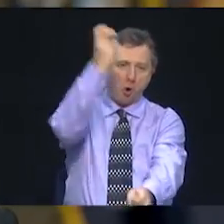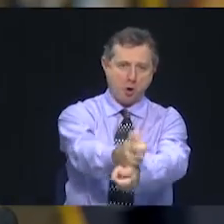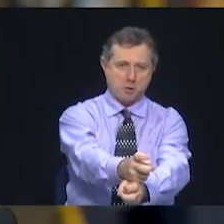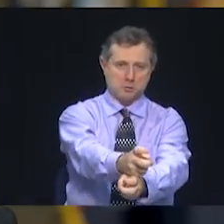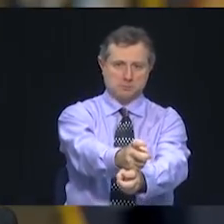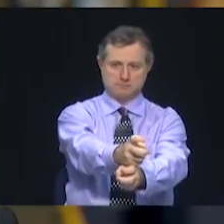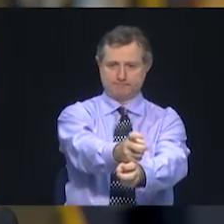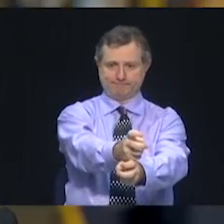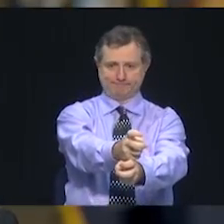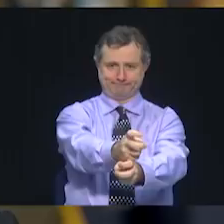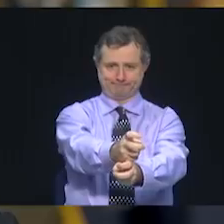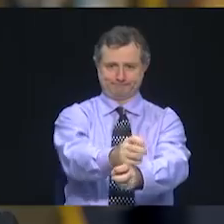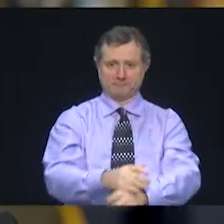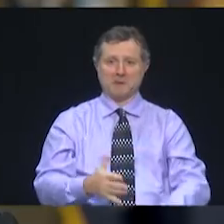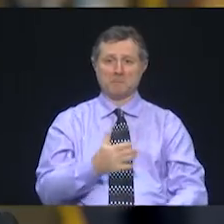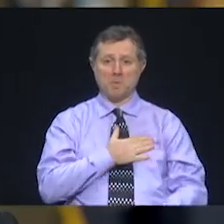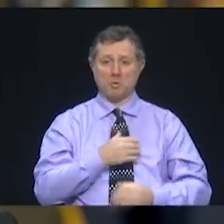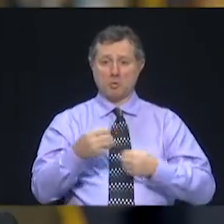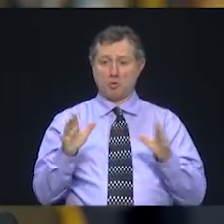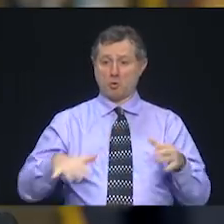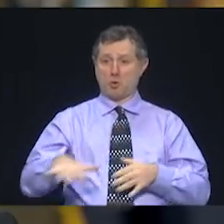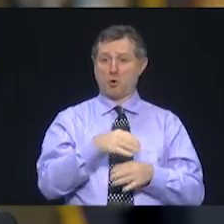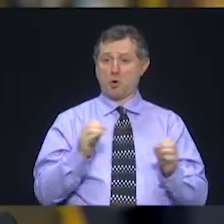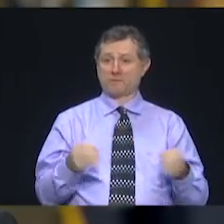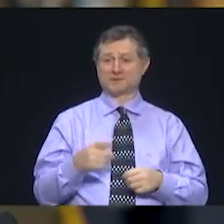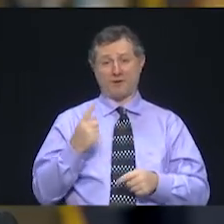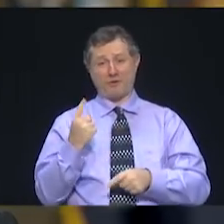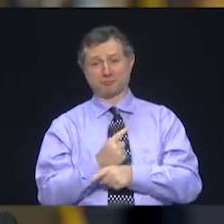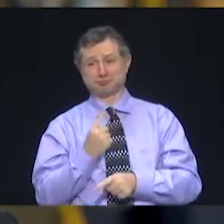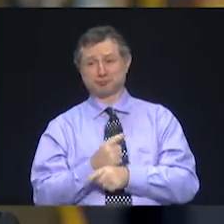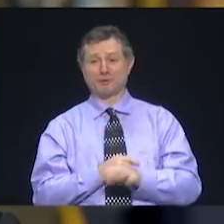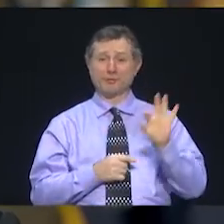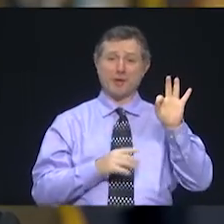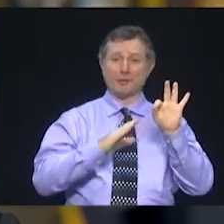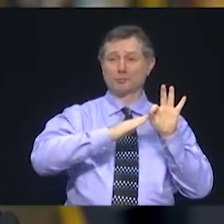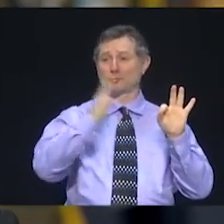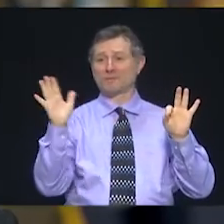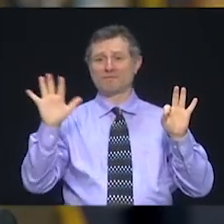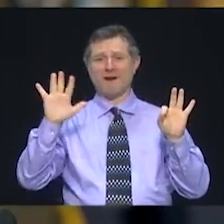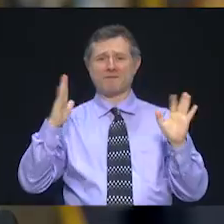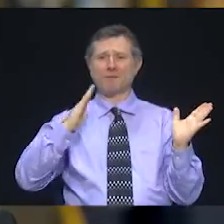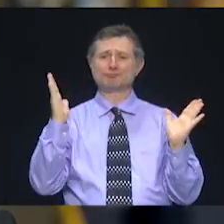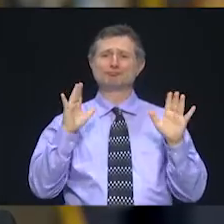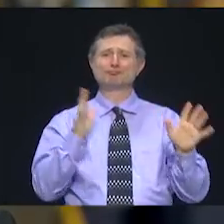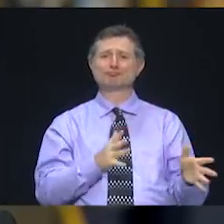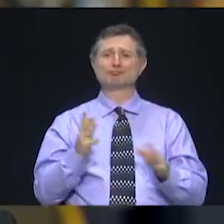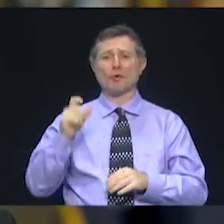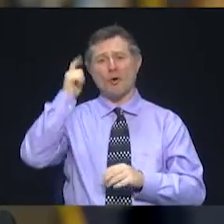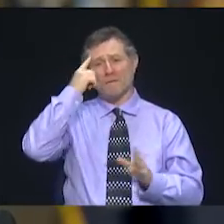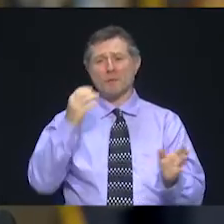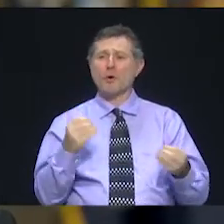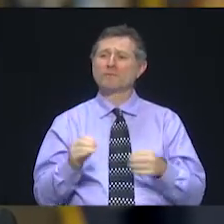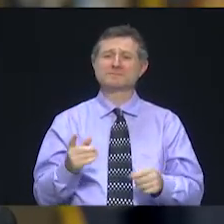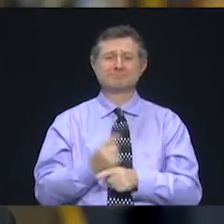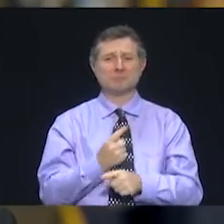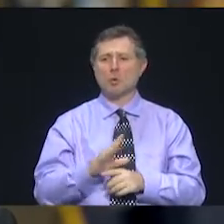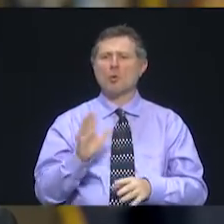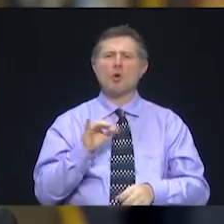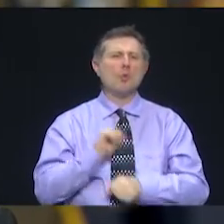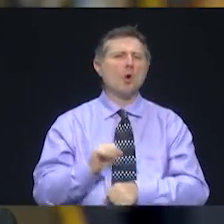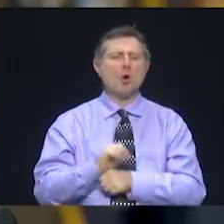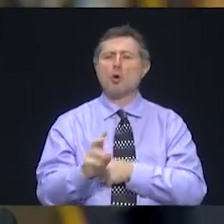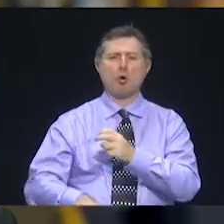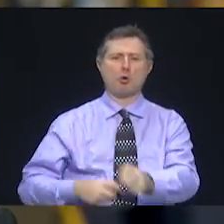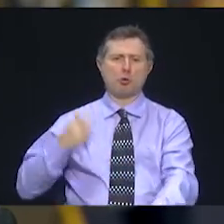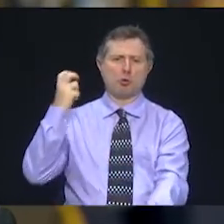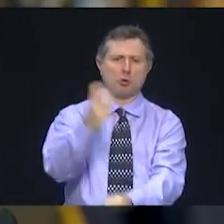My office is no typical 9-to-5 government office, and I don't want it to be. The